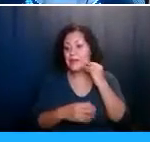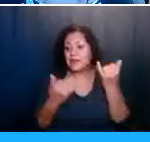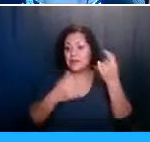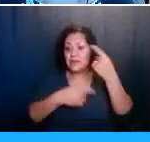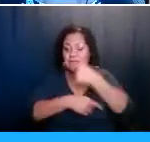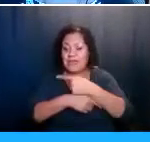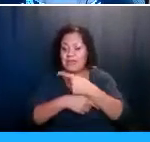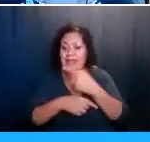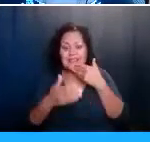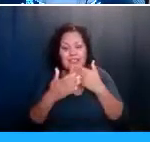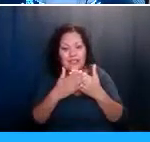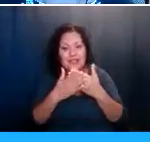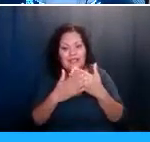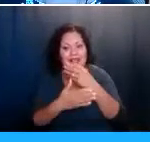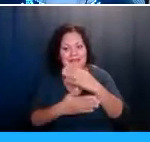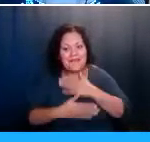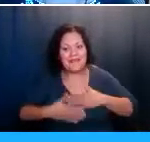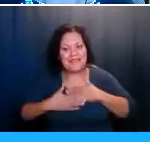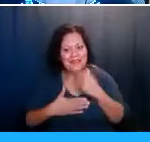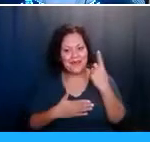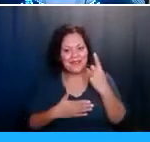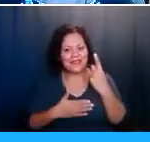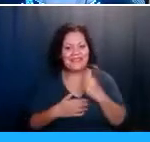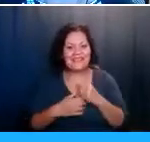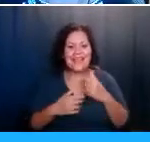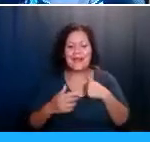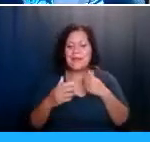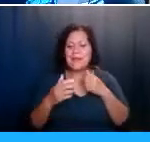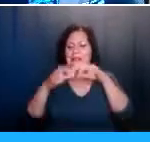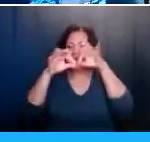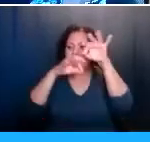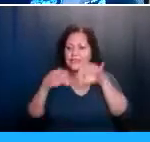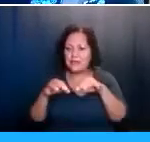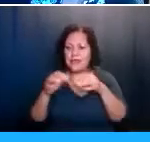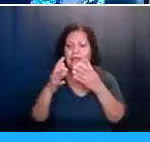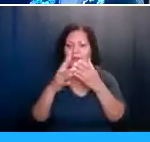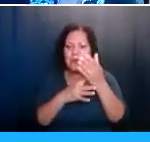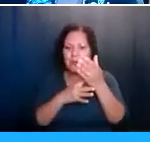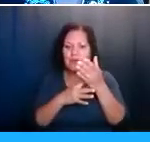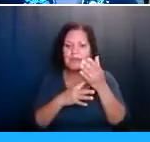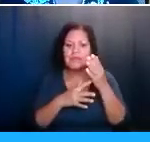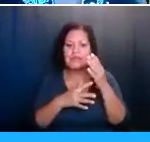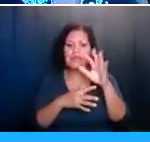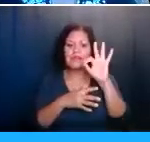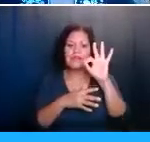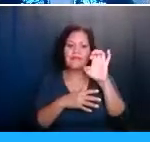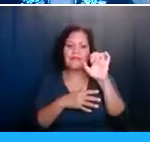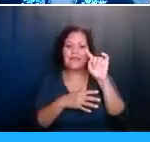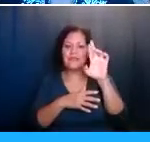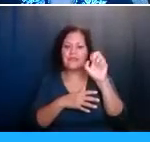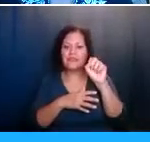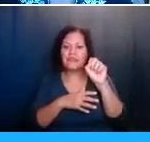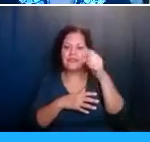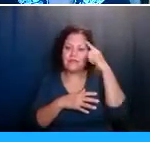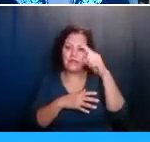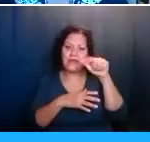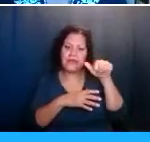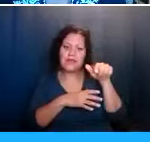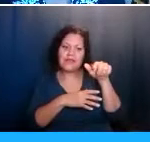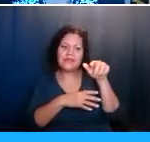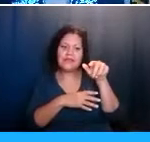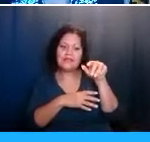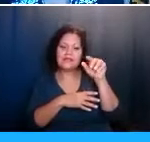a pleasant one. So I am going to walk you through the features of the platform. There's two ways that you can